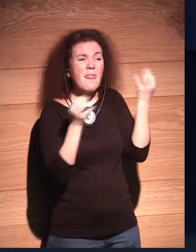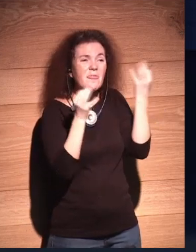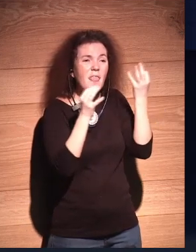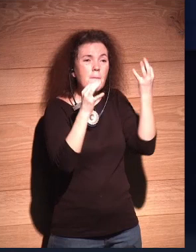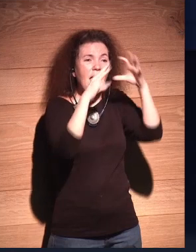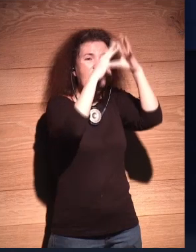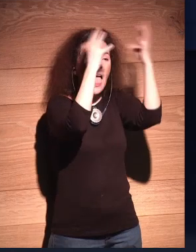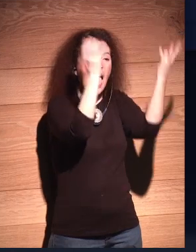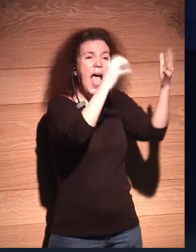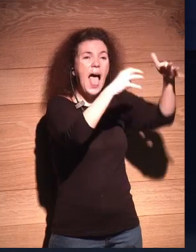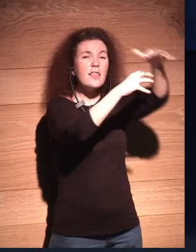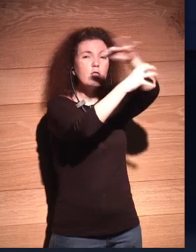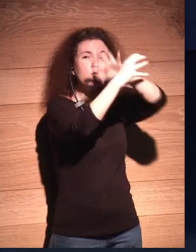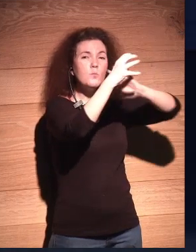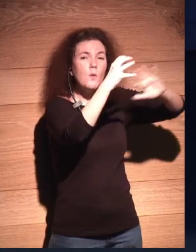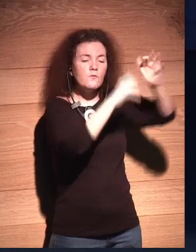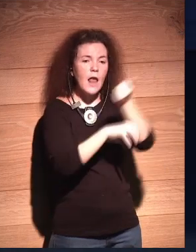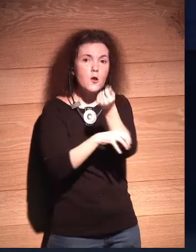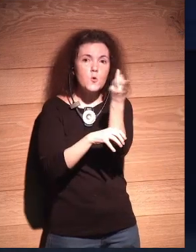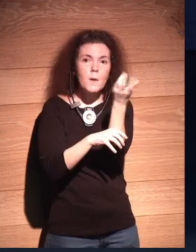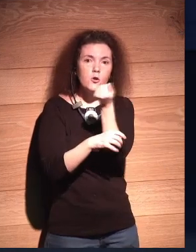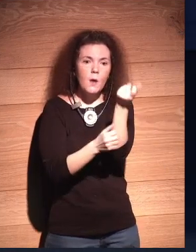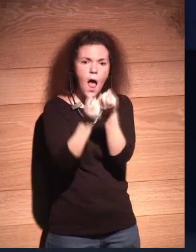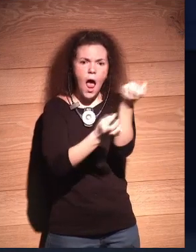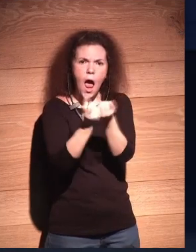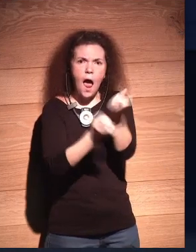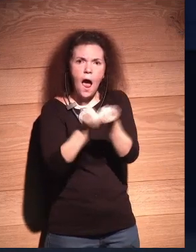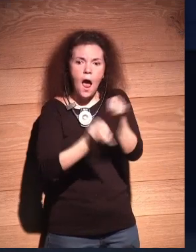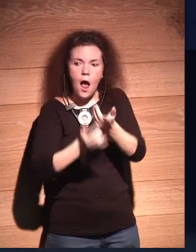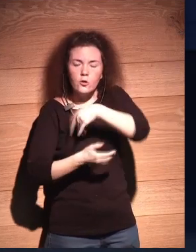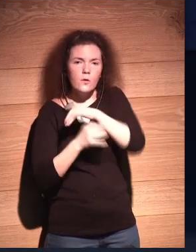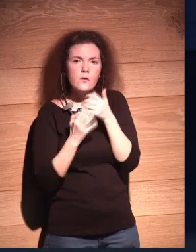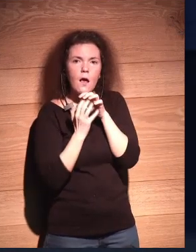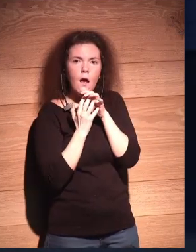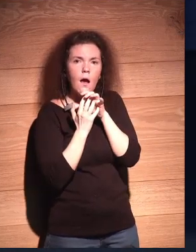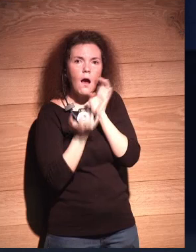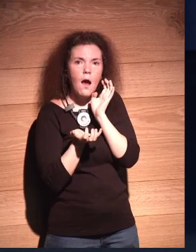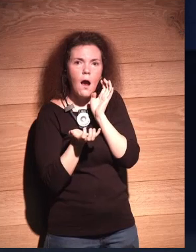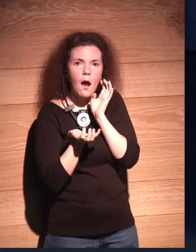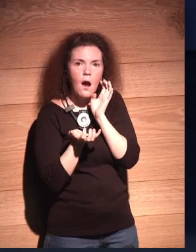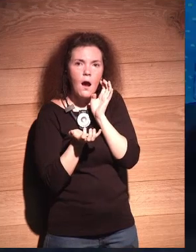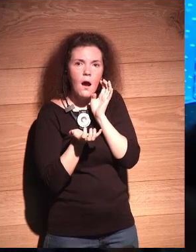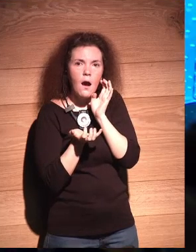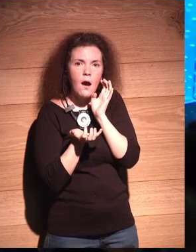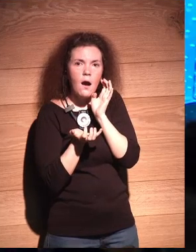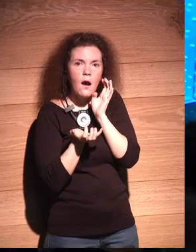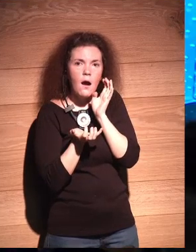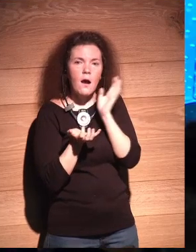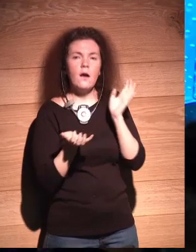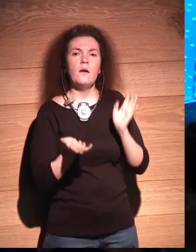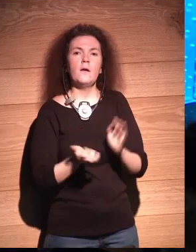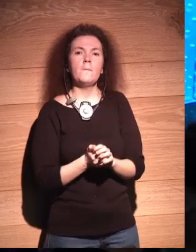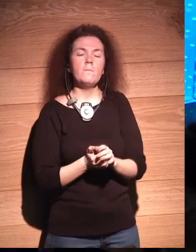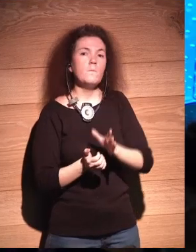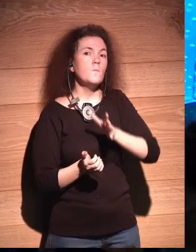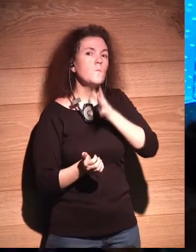numbers started going wild, like, and everyone was like, "Oh!" And because that number series indicated